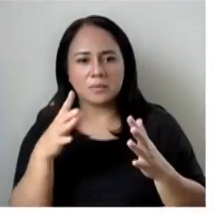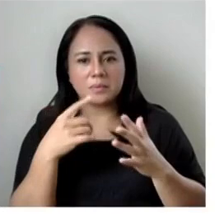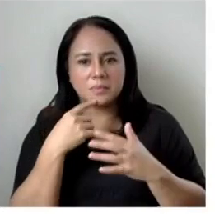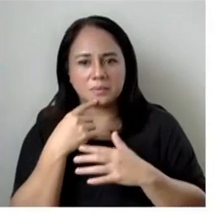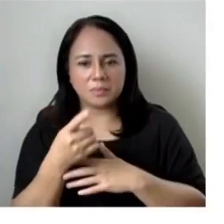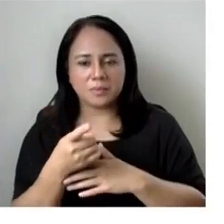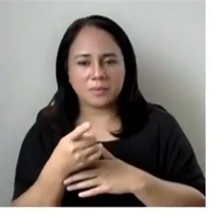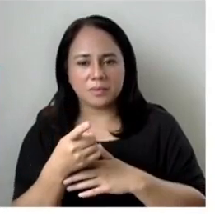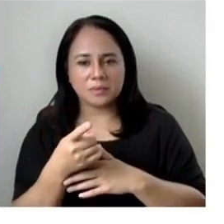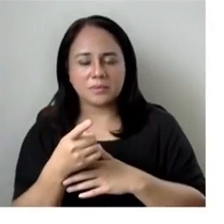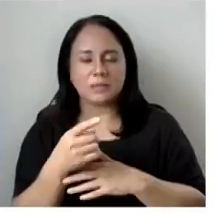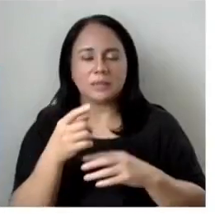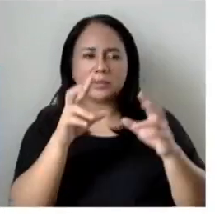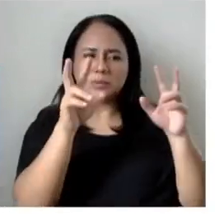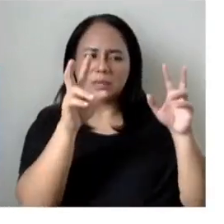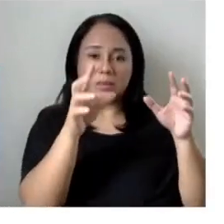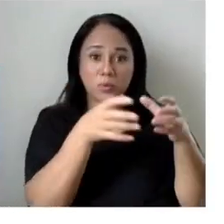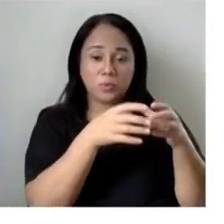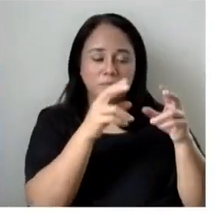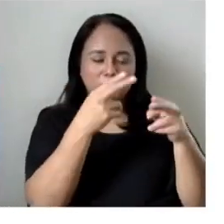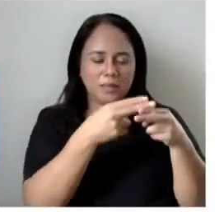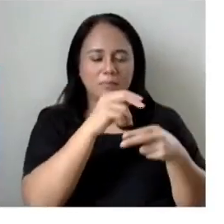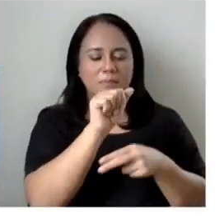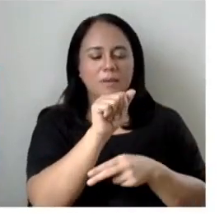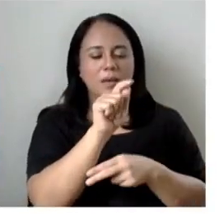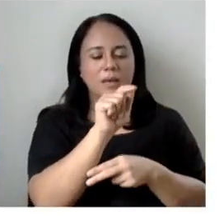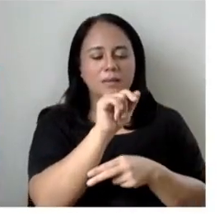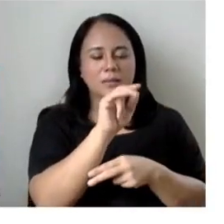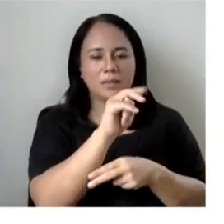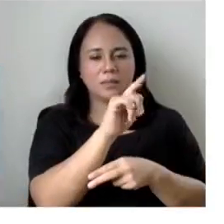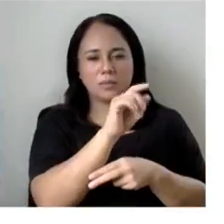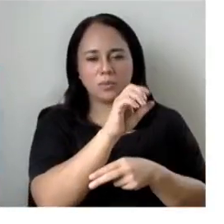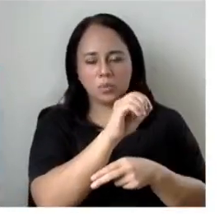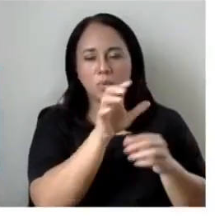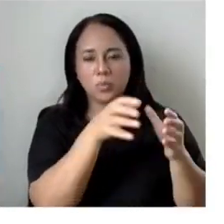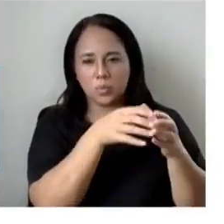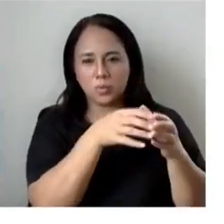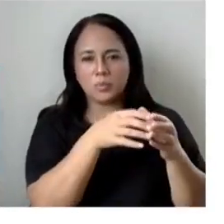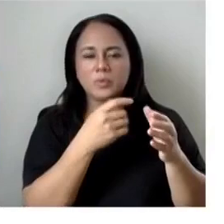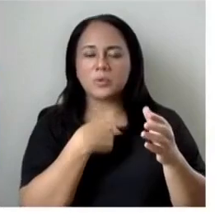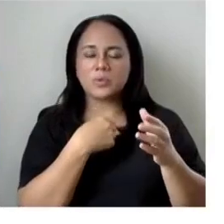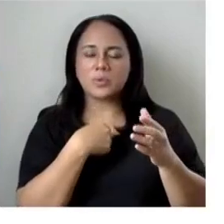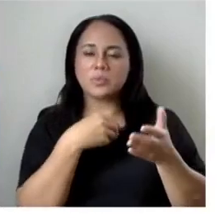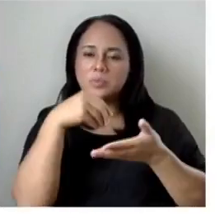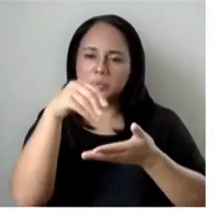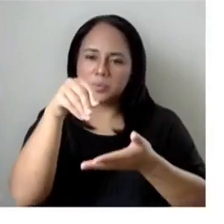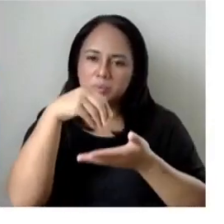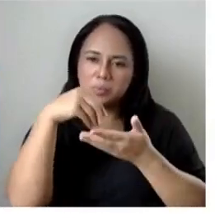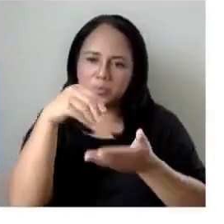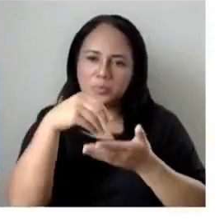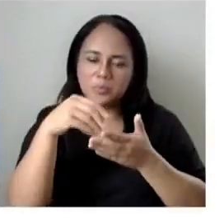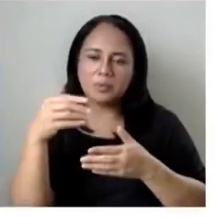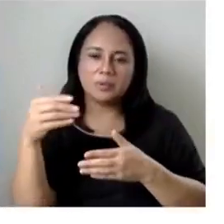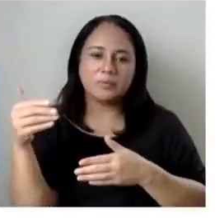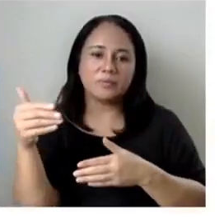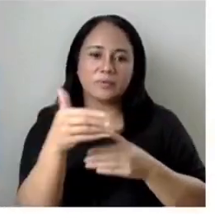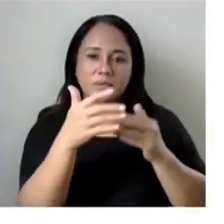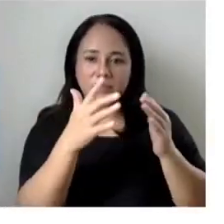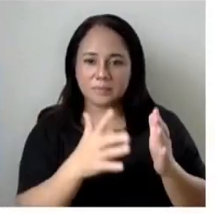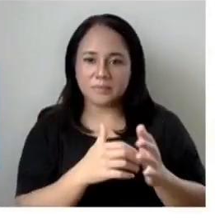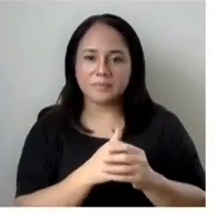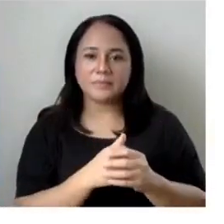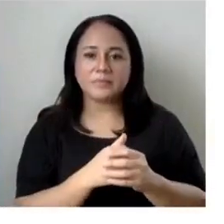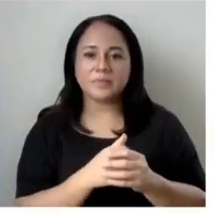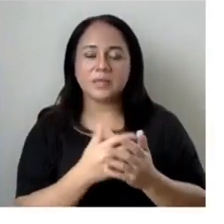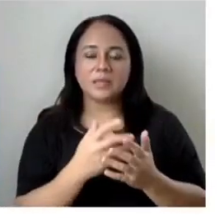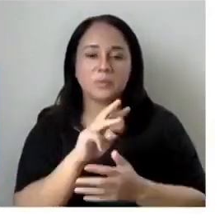Ito Coalition, is that they would also like to bring Christmas cheer and supplies to these fishermen in the